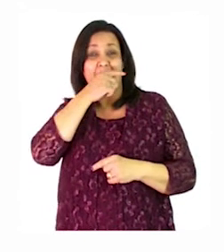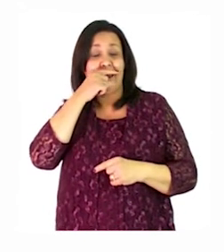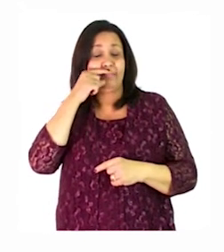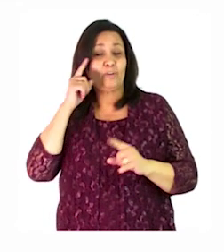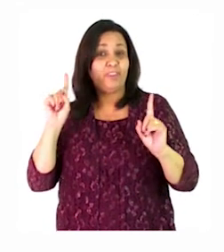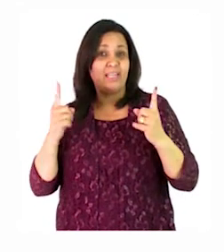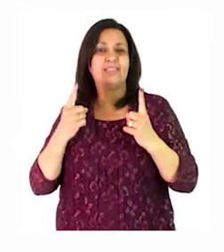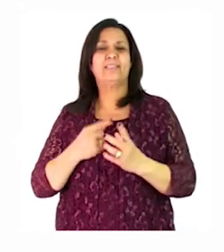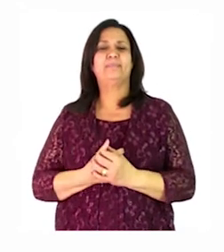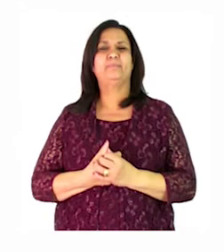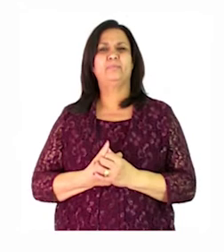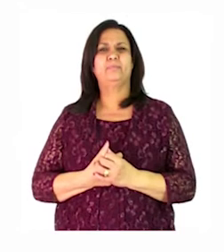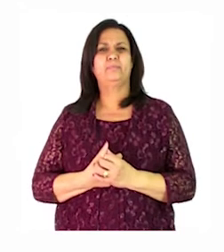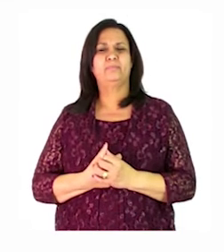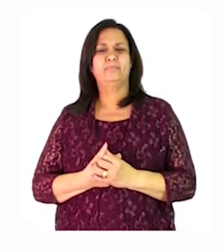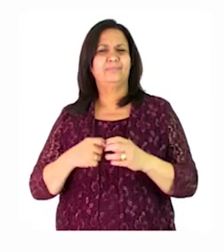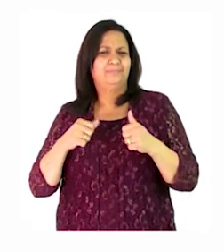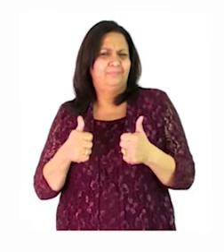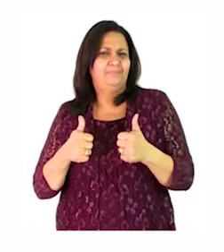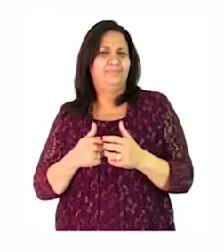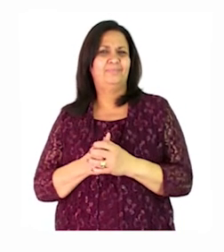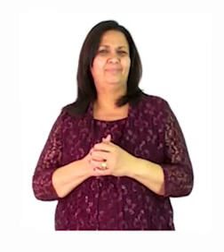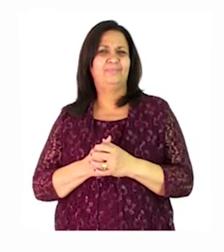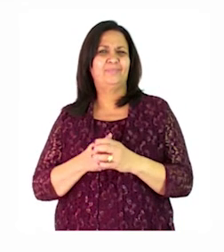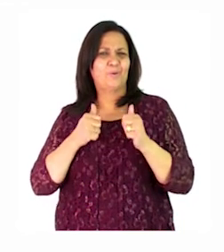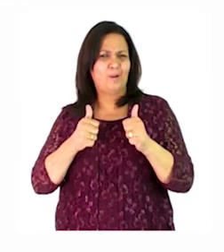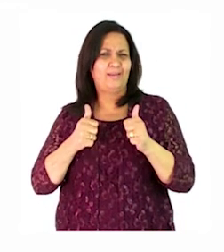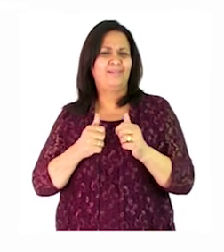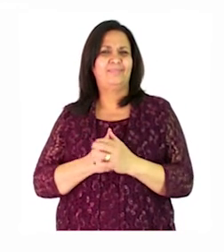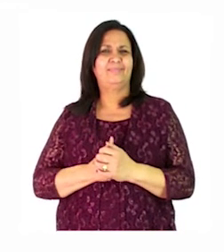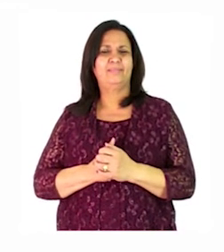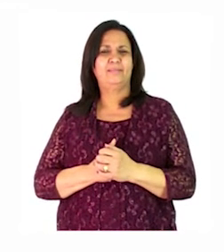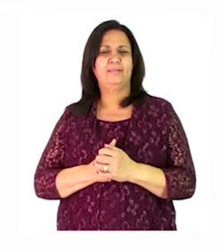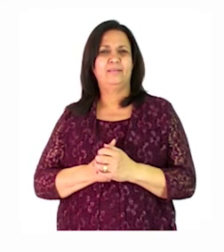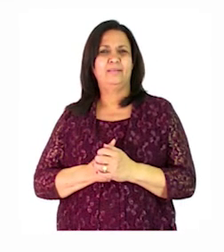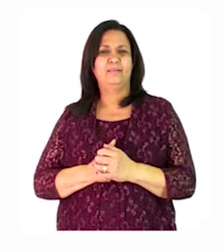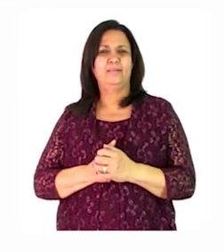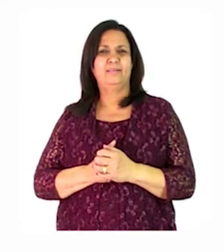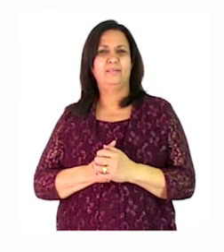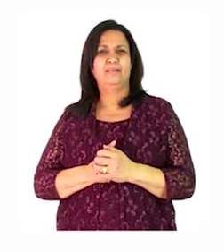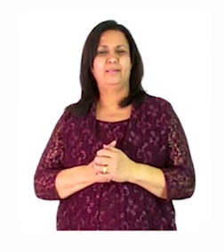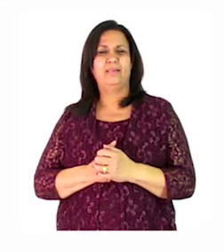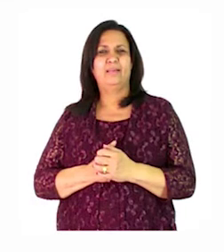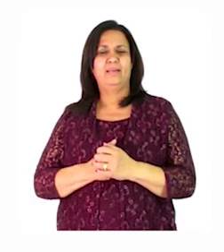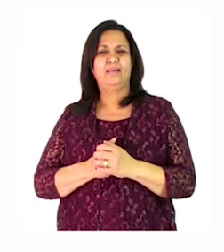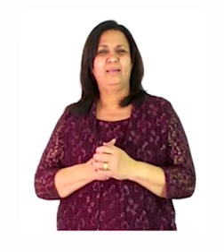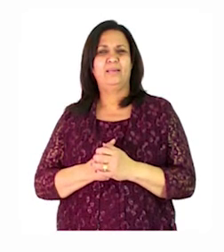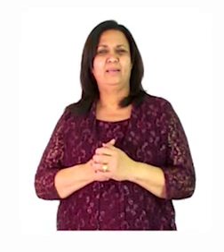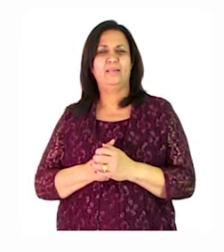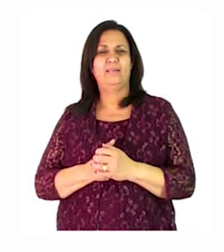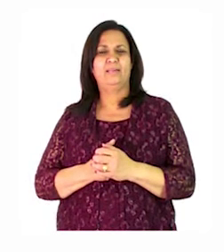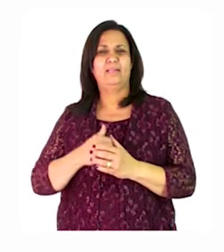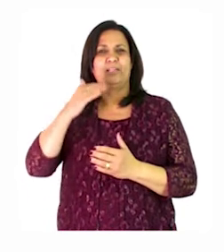things. Good. Well done. Let's move to the next picture